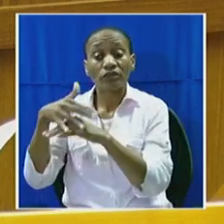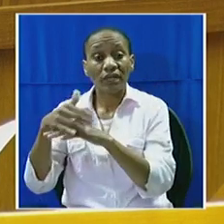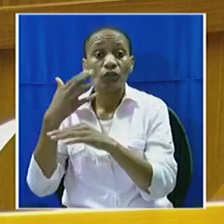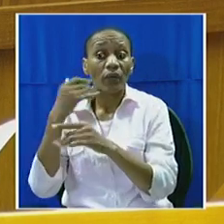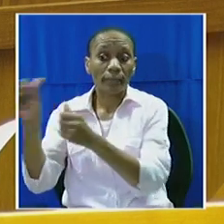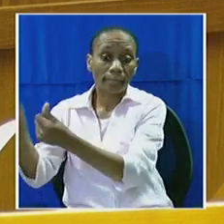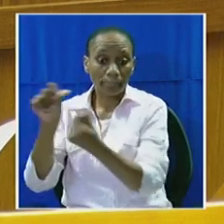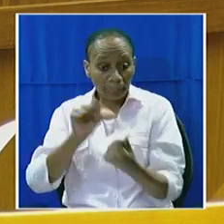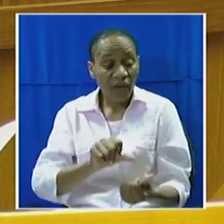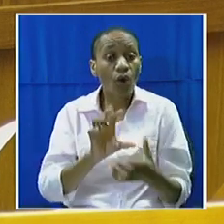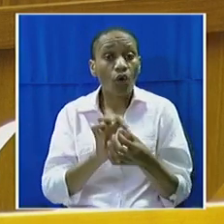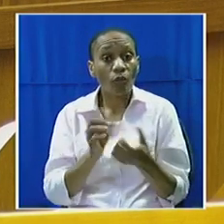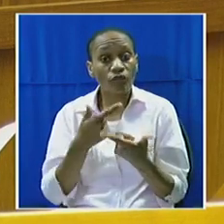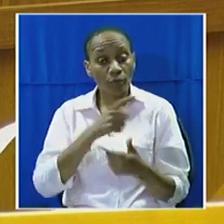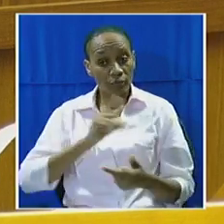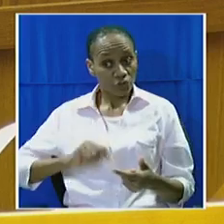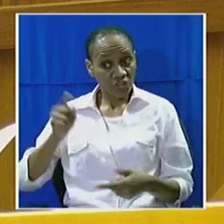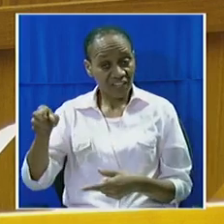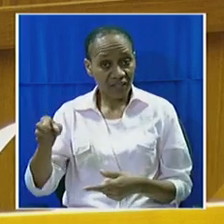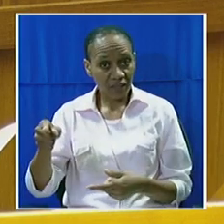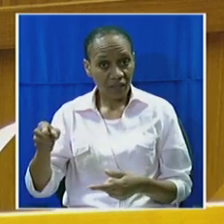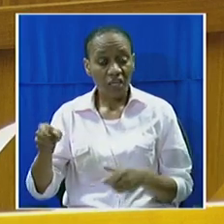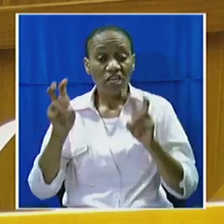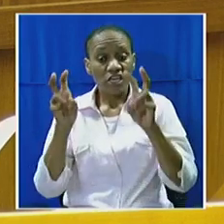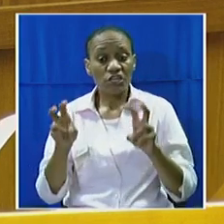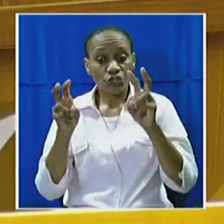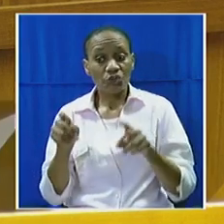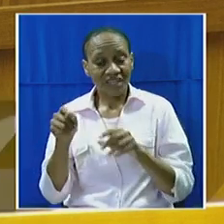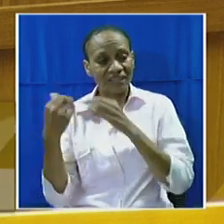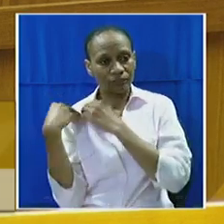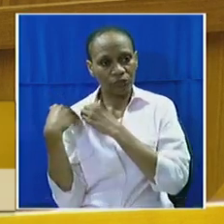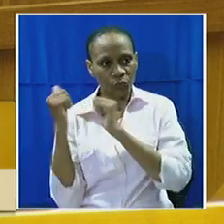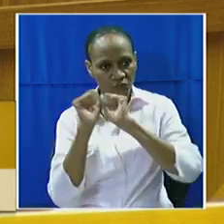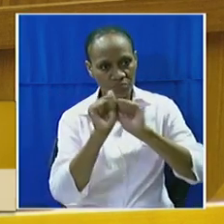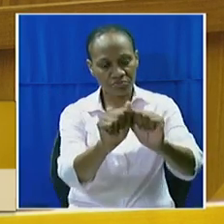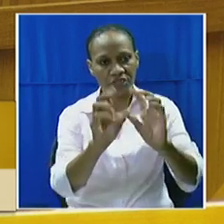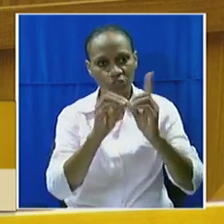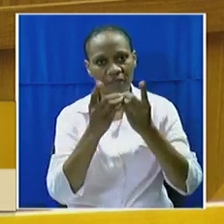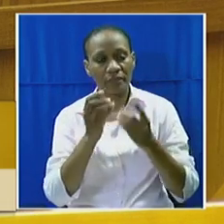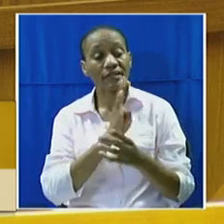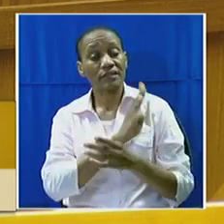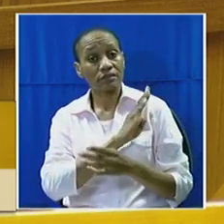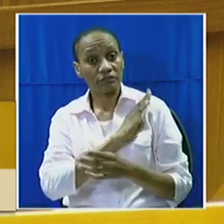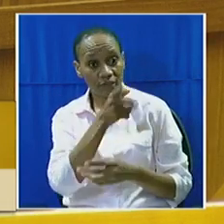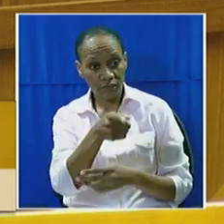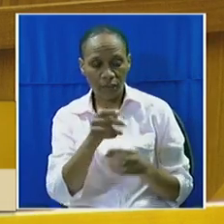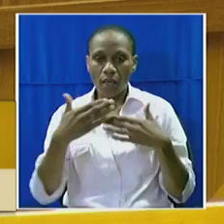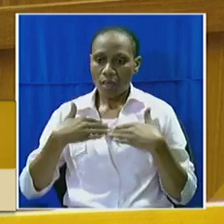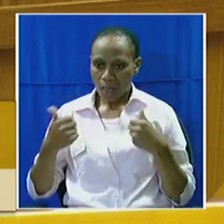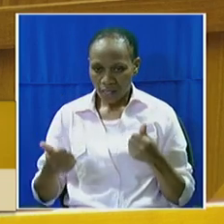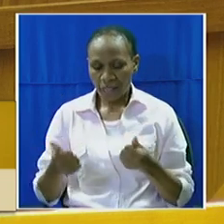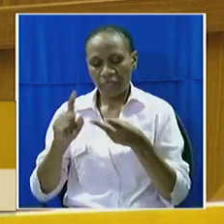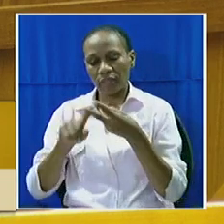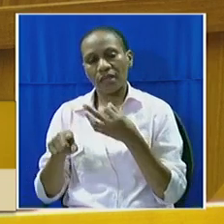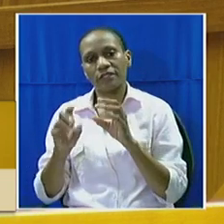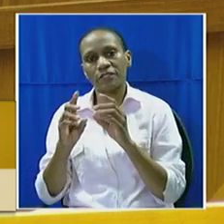lo ophethwe iDepartment of Defense, iDeco, iHealth, iHome Affairs, iJustice.